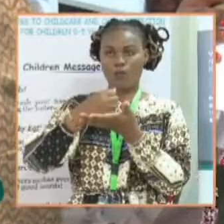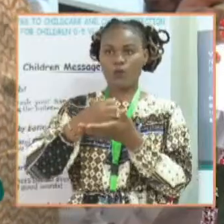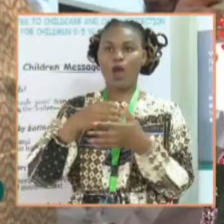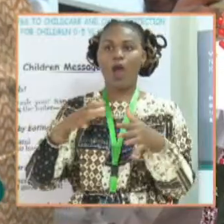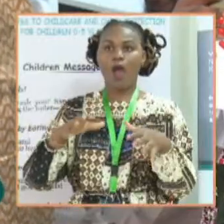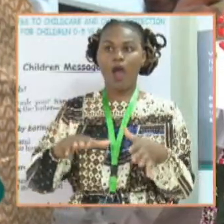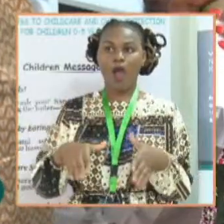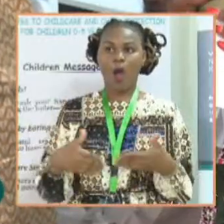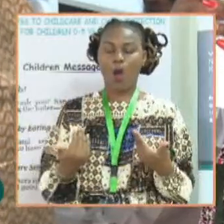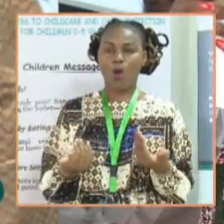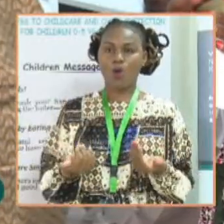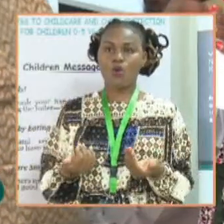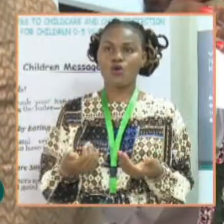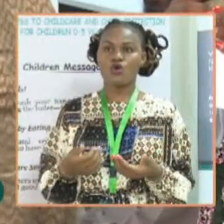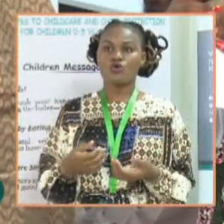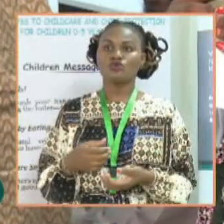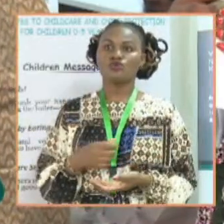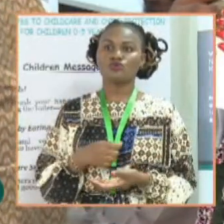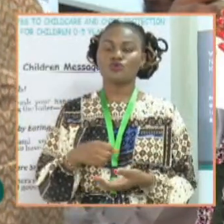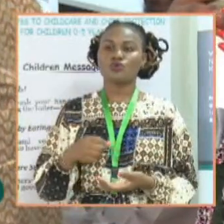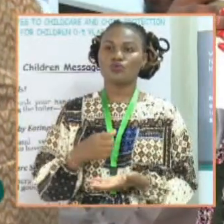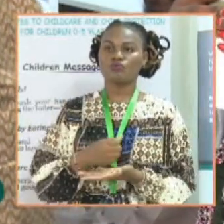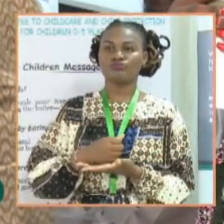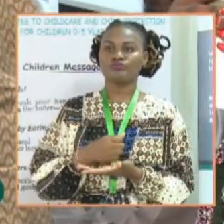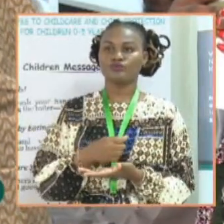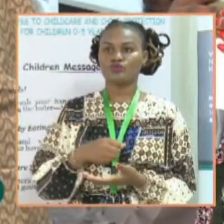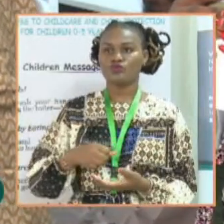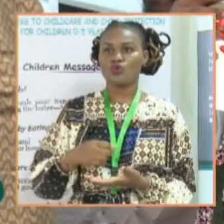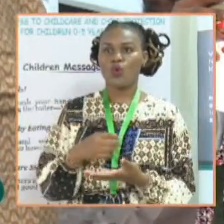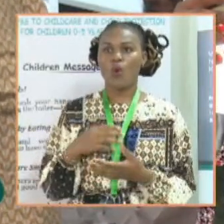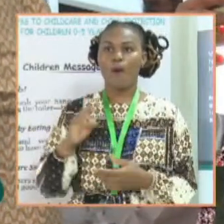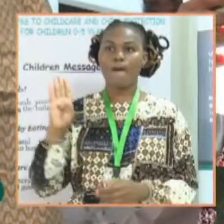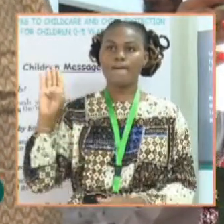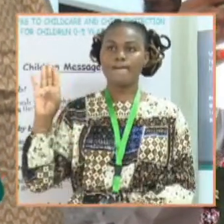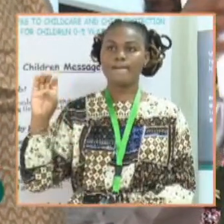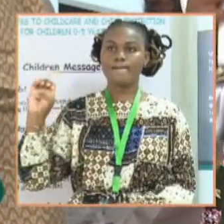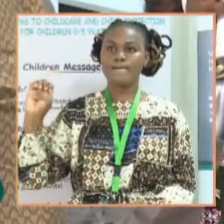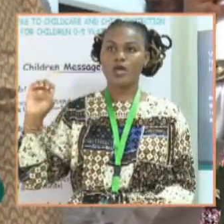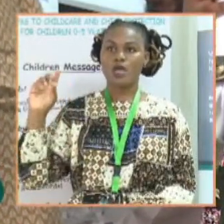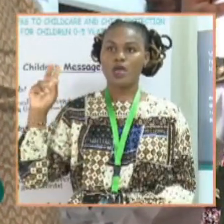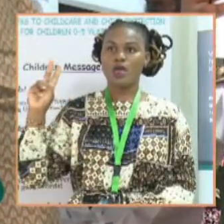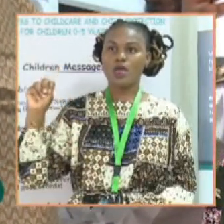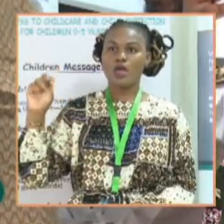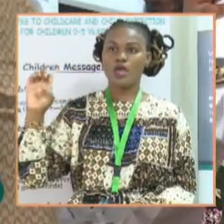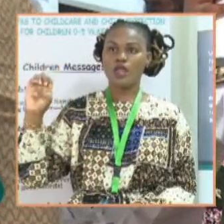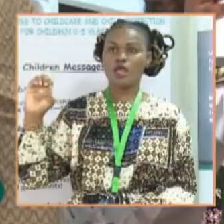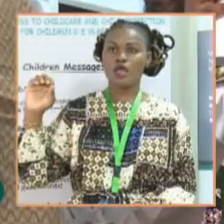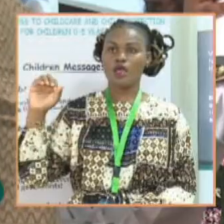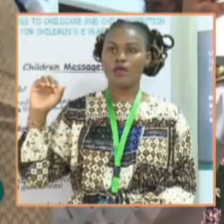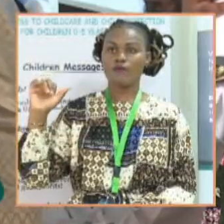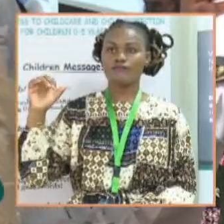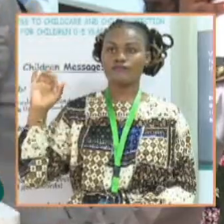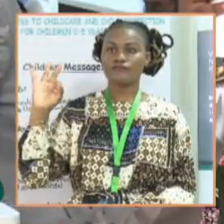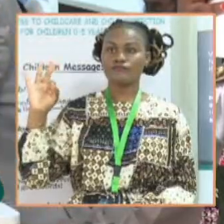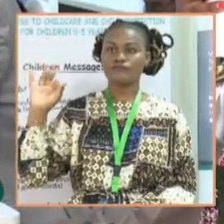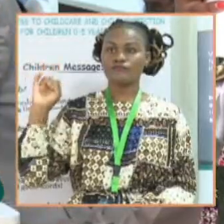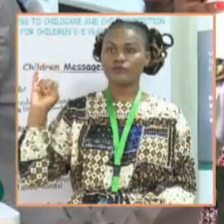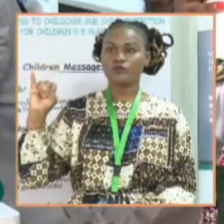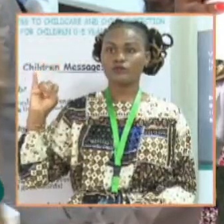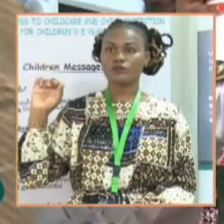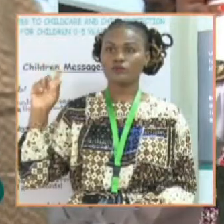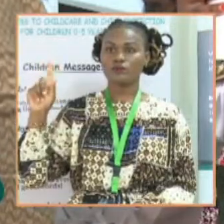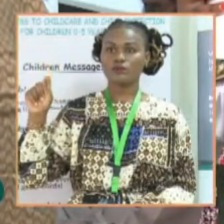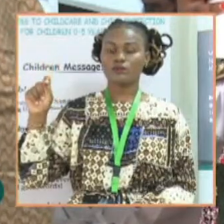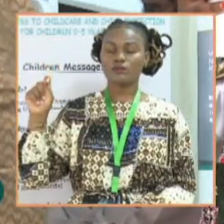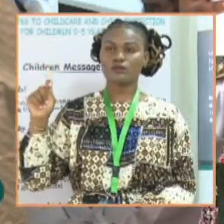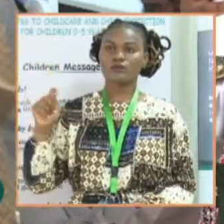there. We grew from there. So I'm not understanding why we are looking at it. It is something there that we need